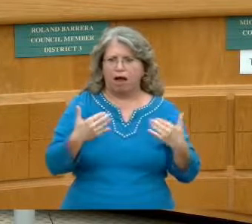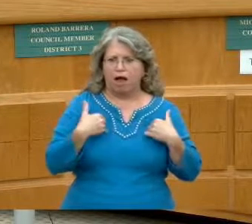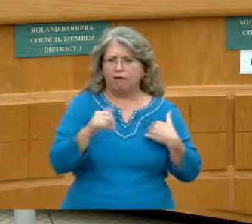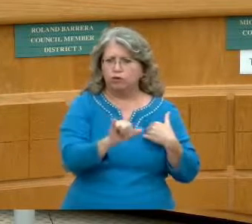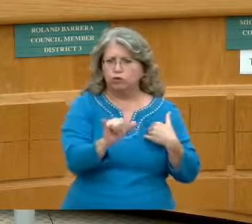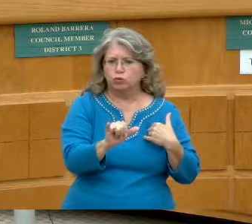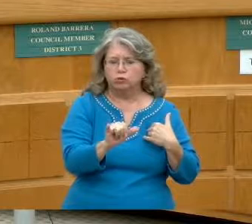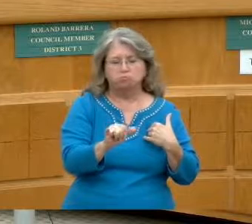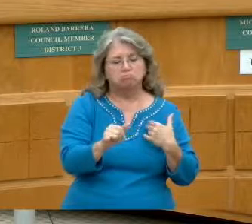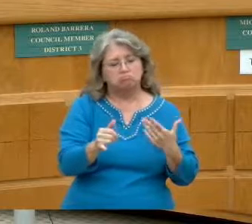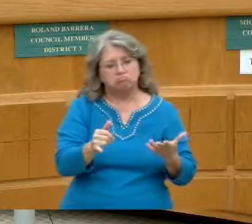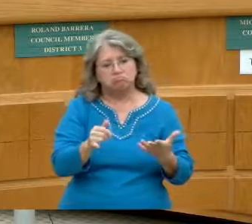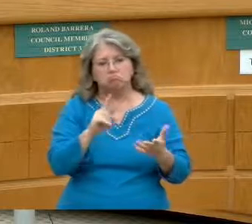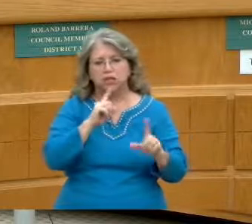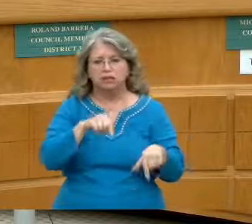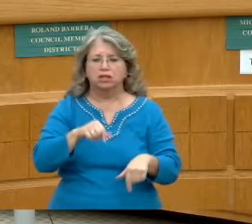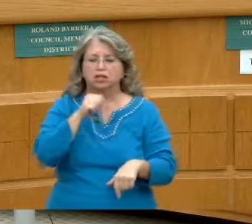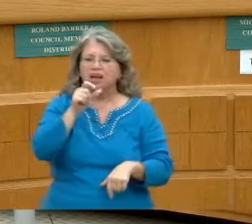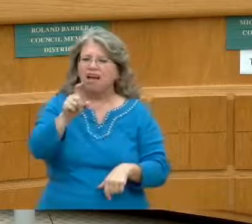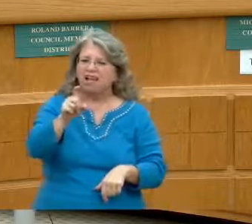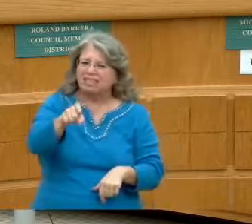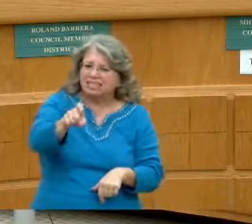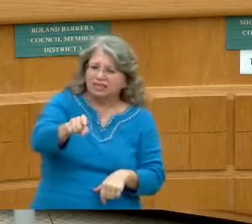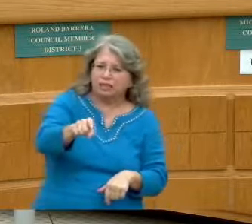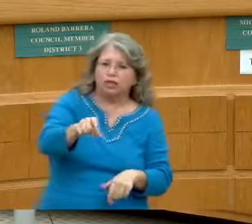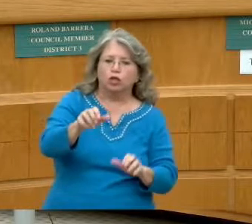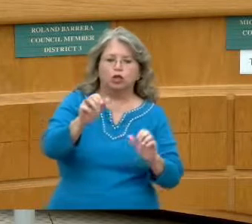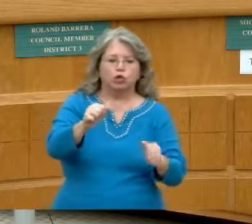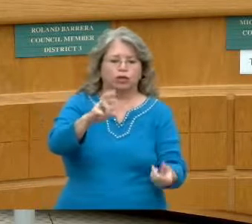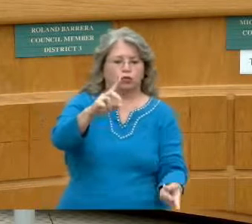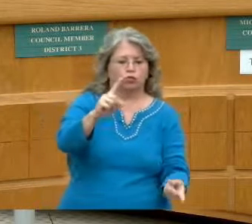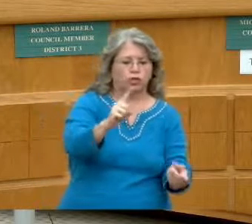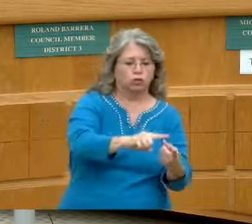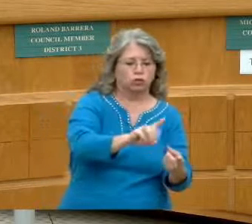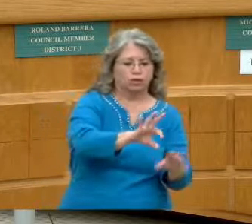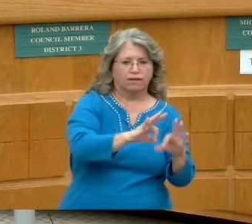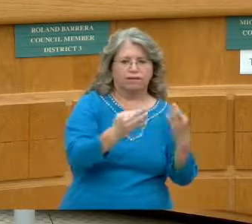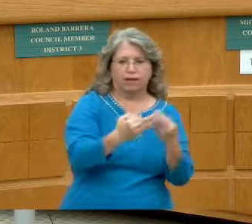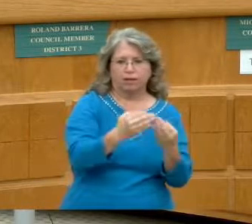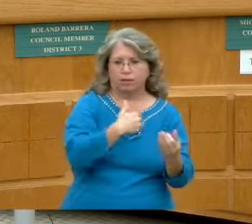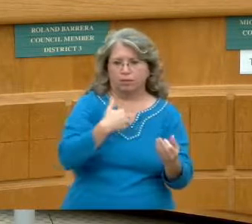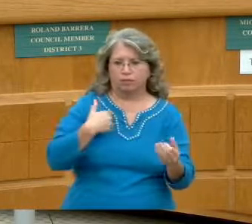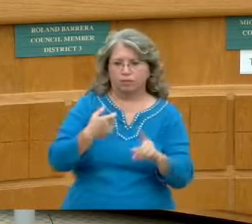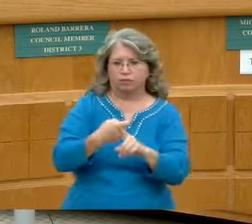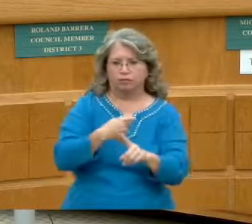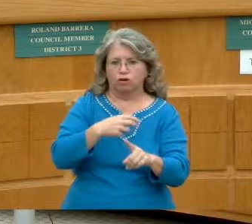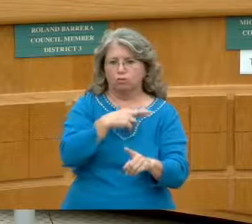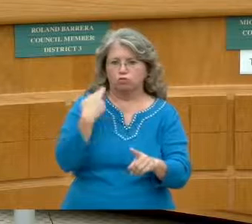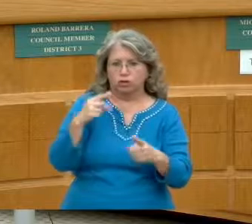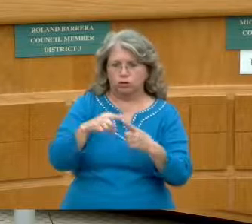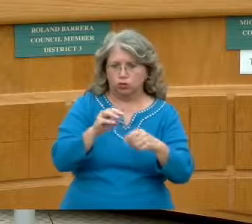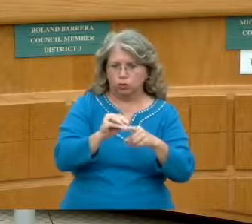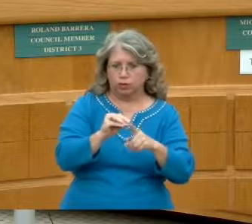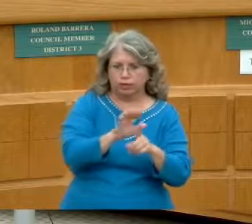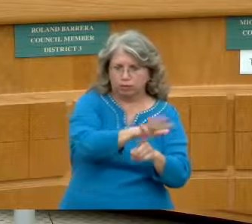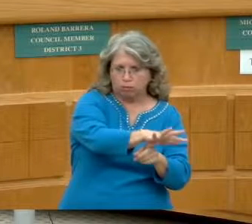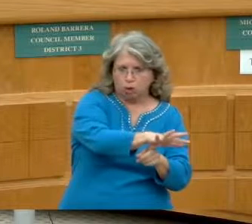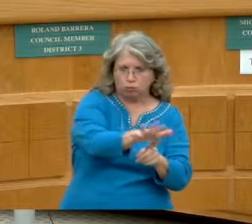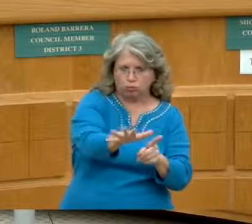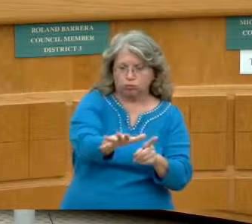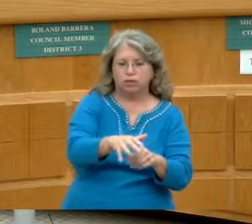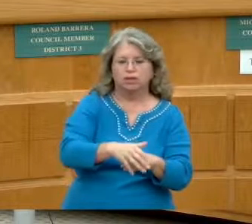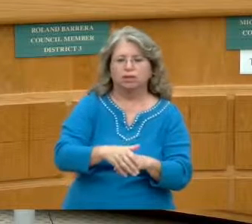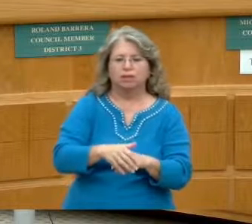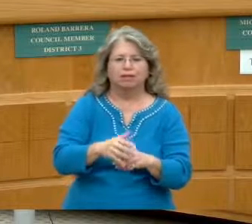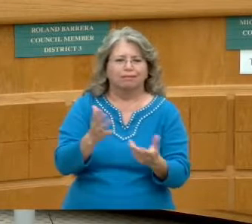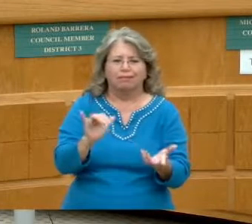not necessarily. There are steps to take to reduce your family members from exposure to the virus, such as isolating yourself in a